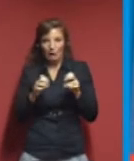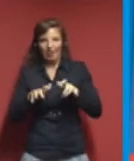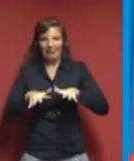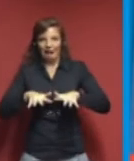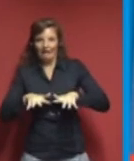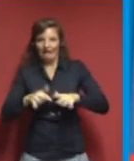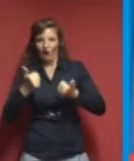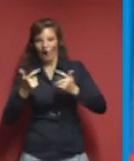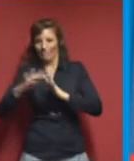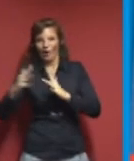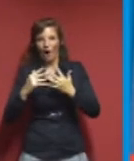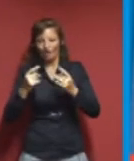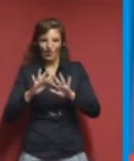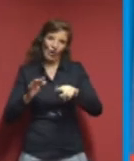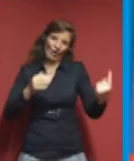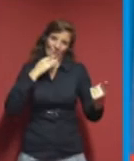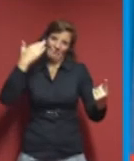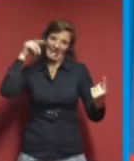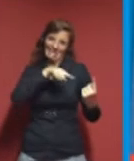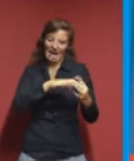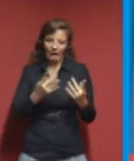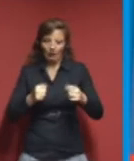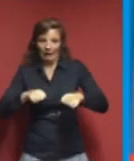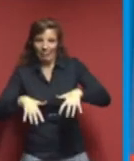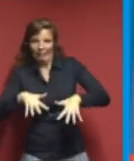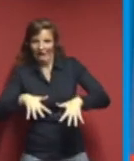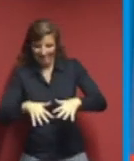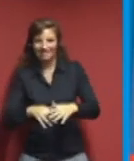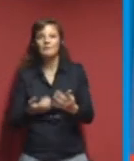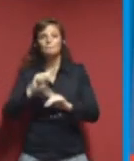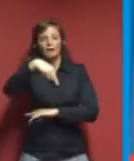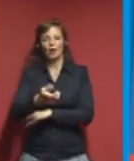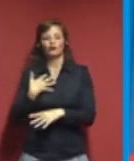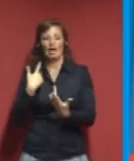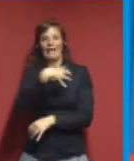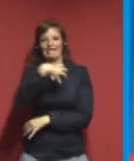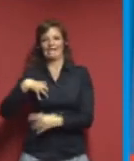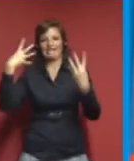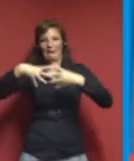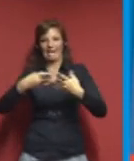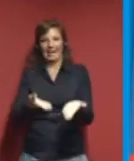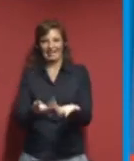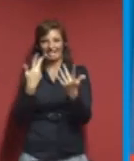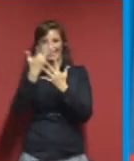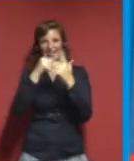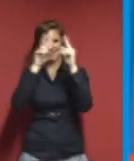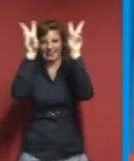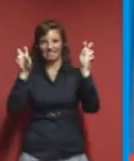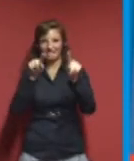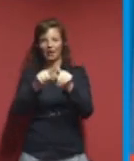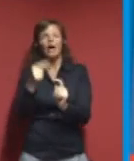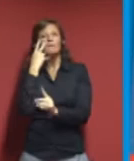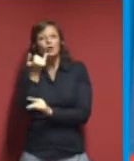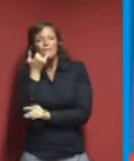This is a cover from Science and Mechanics magazine, building a suitcase-sized power cycle. It's a giant-sized